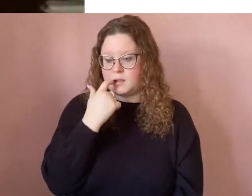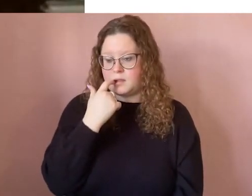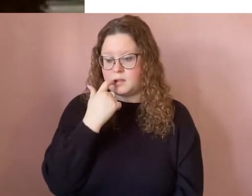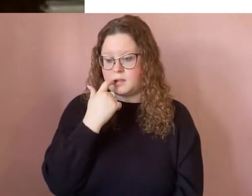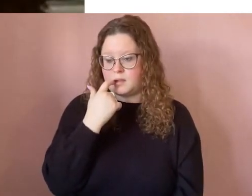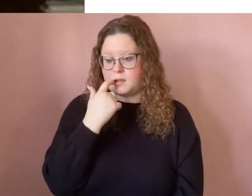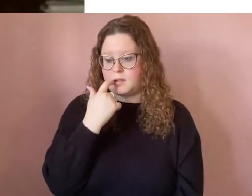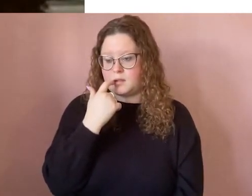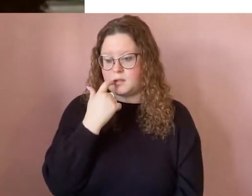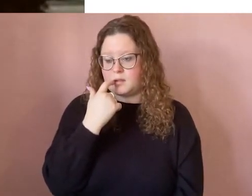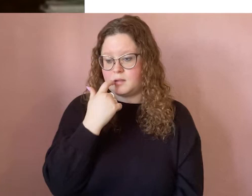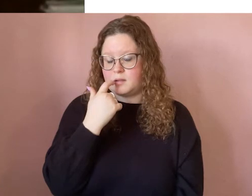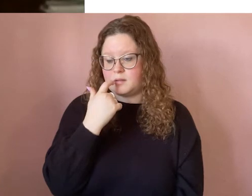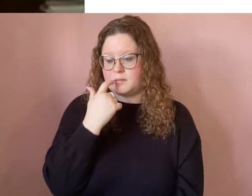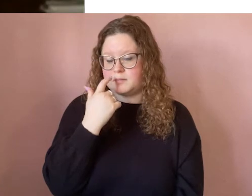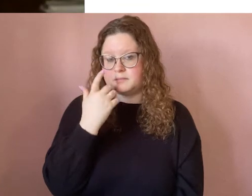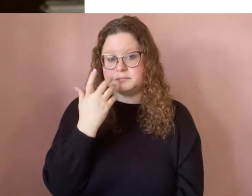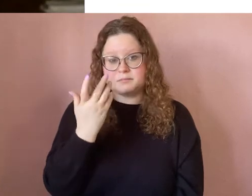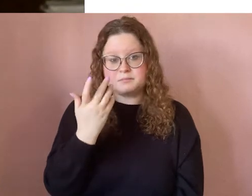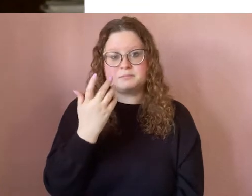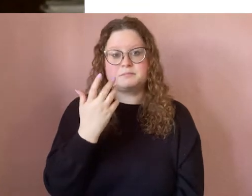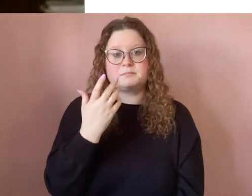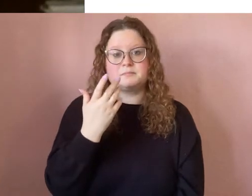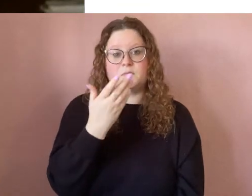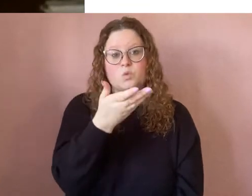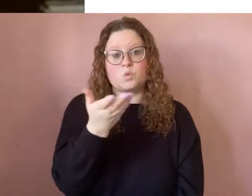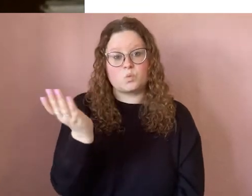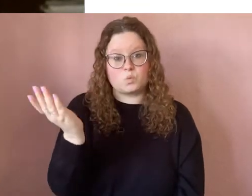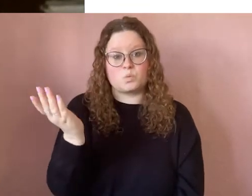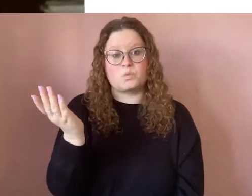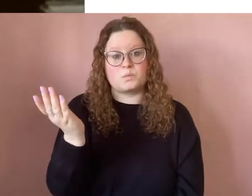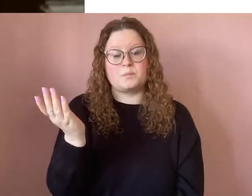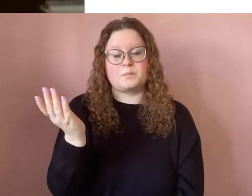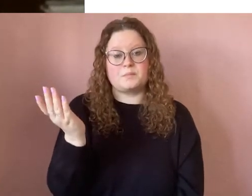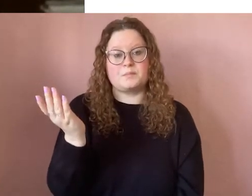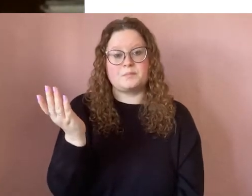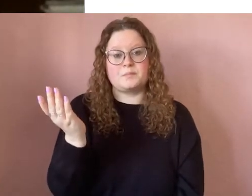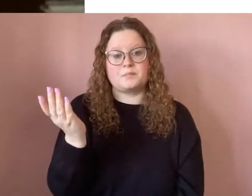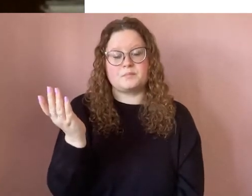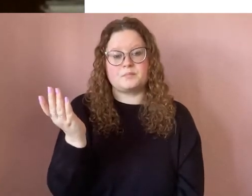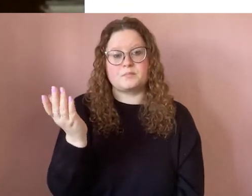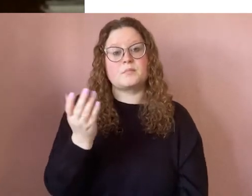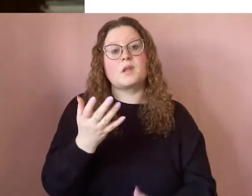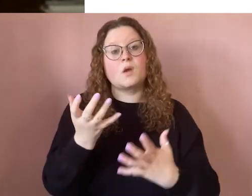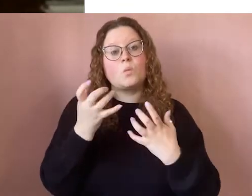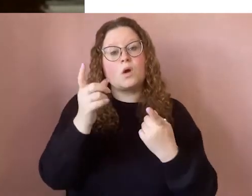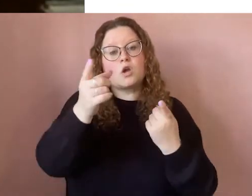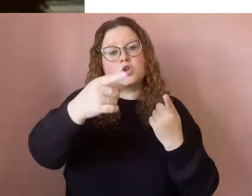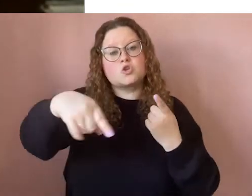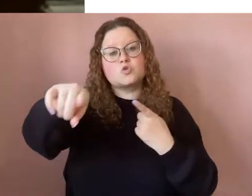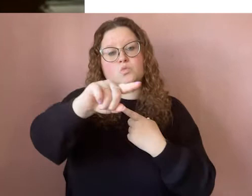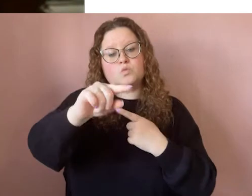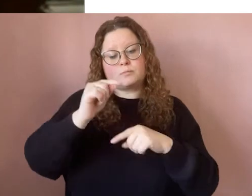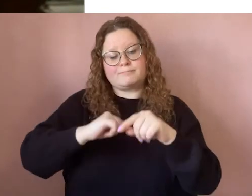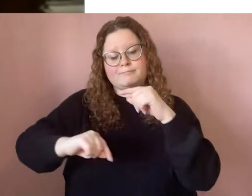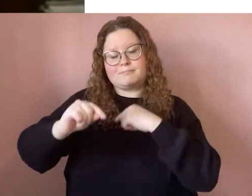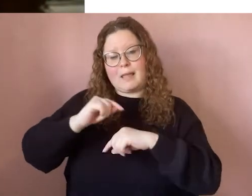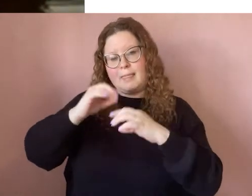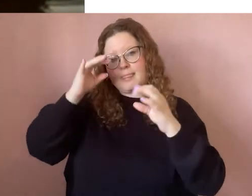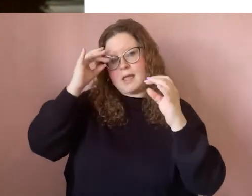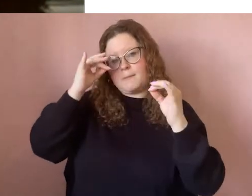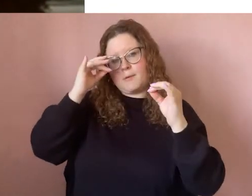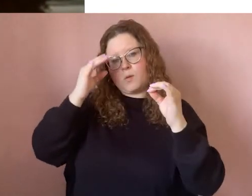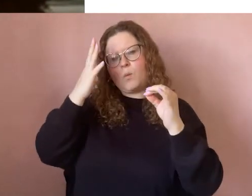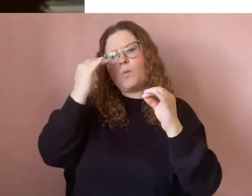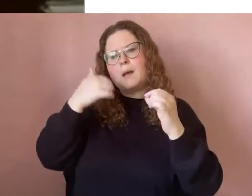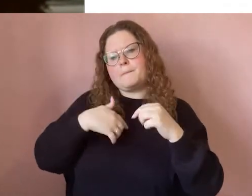leading to addictive behavior. I'd like to ask you to rethink your purpose and the deployment of